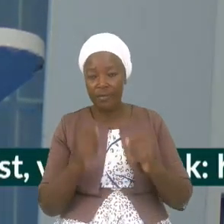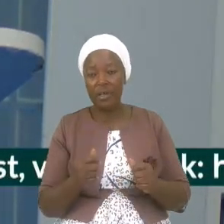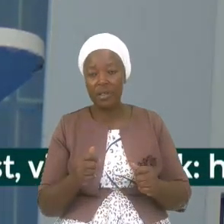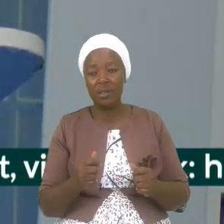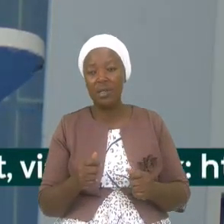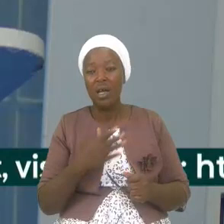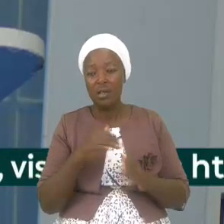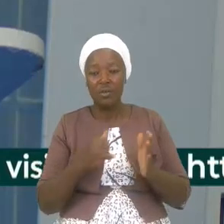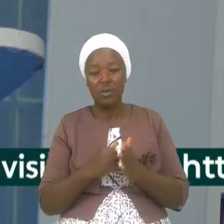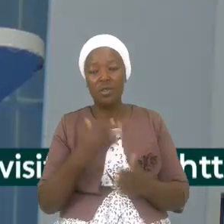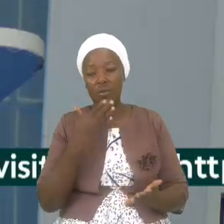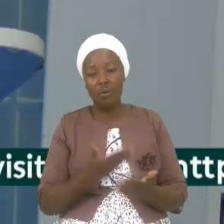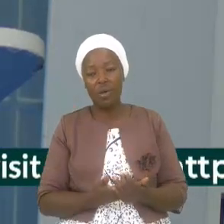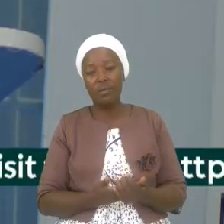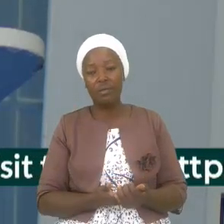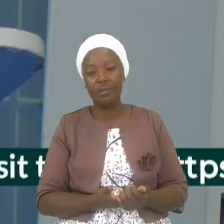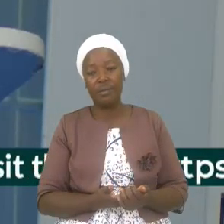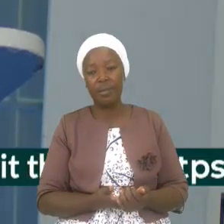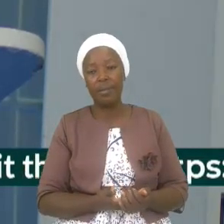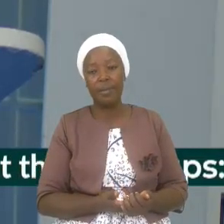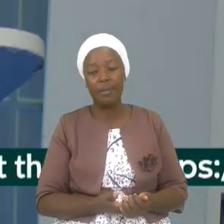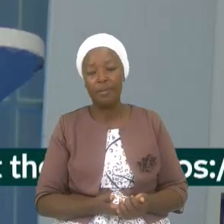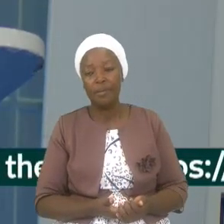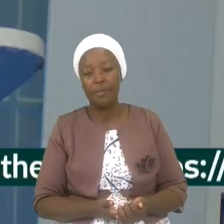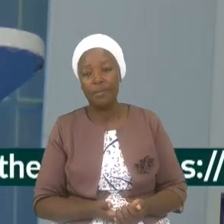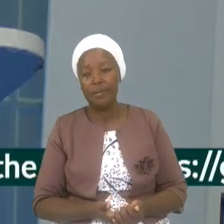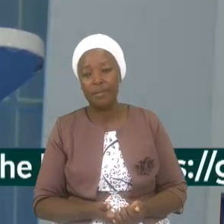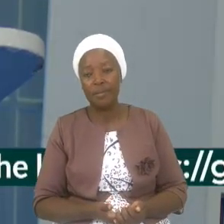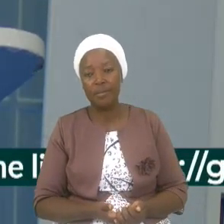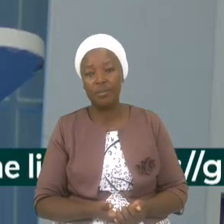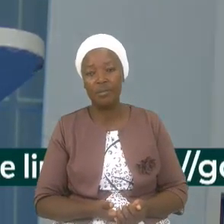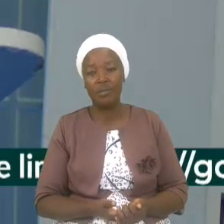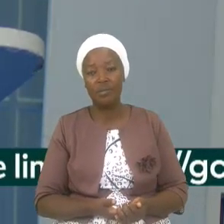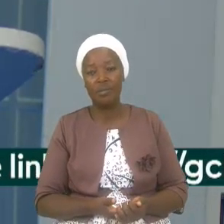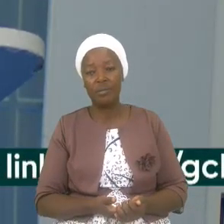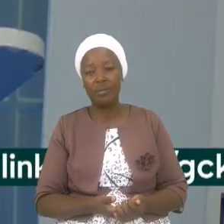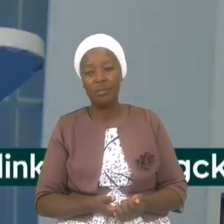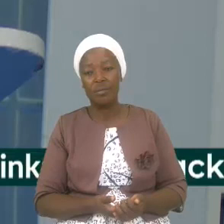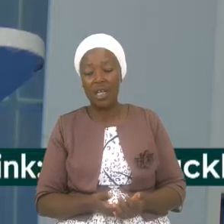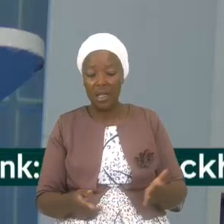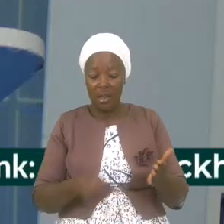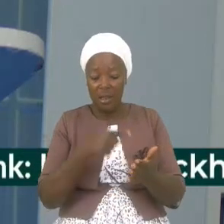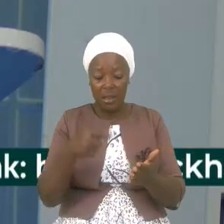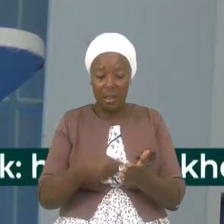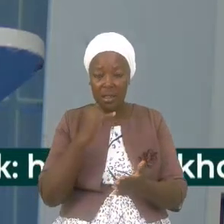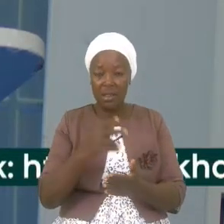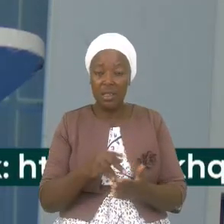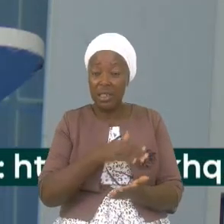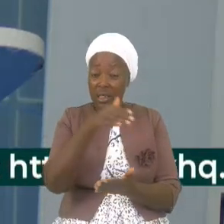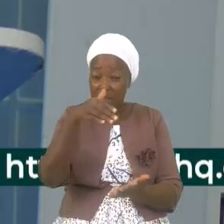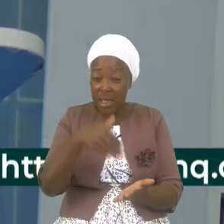This is the nucleus of GCK, the gospel to every creature.